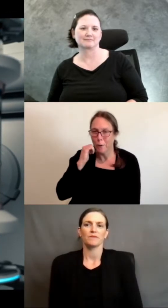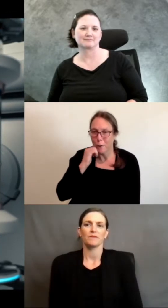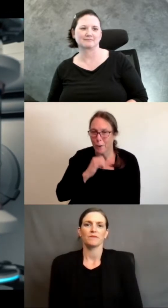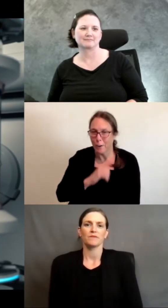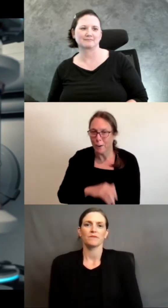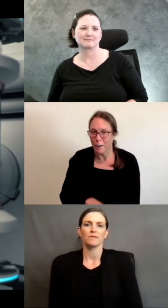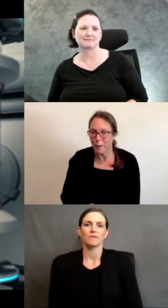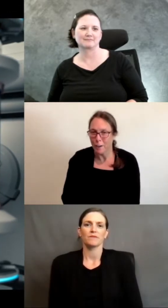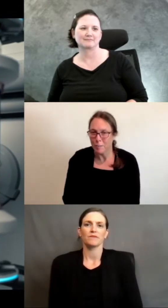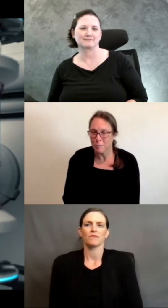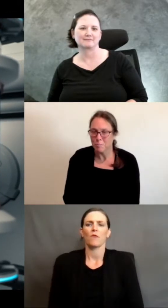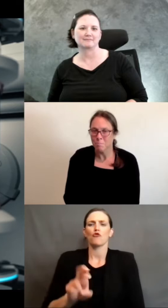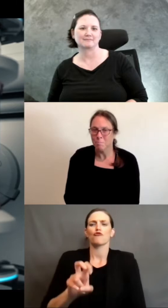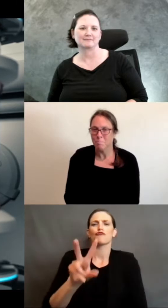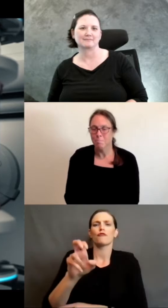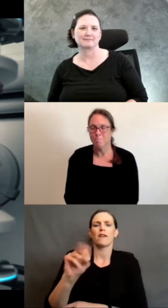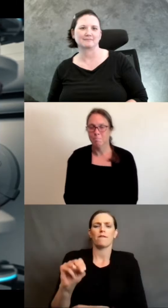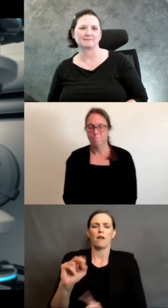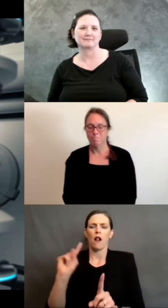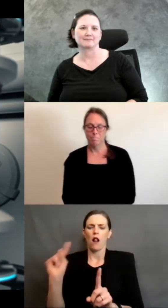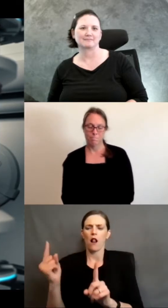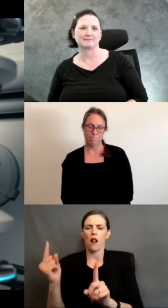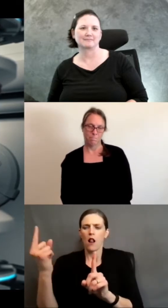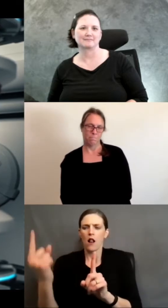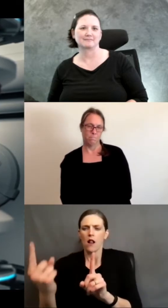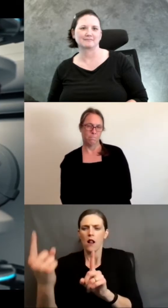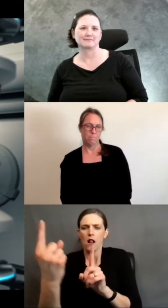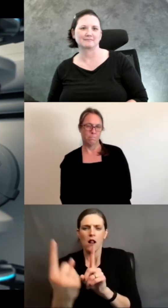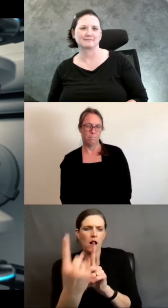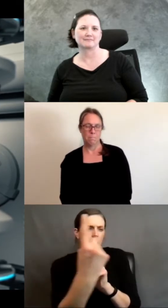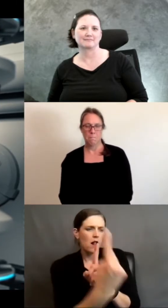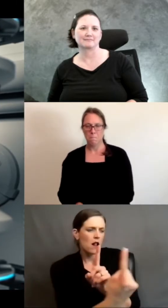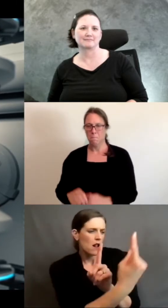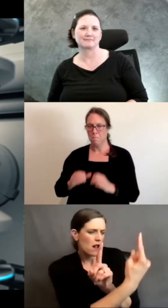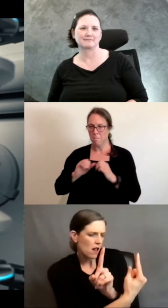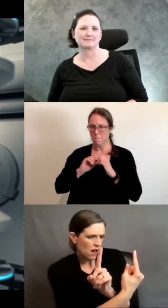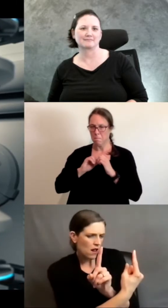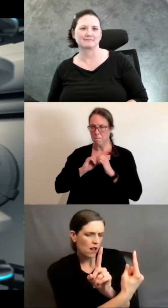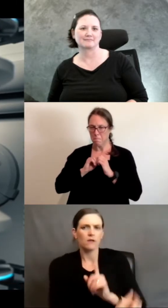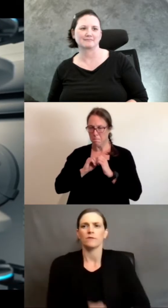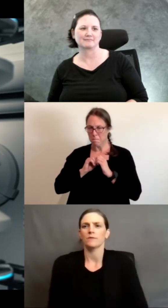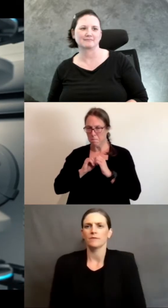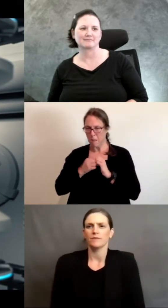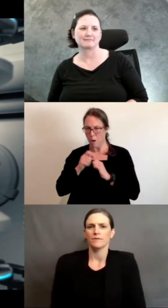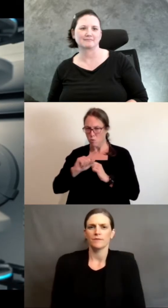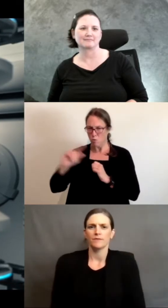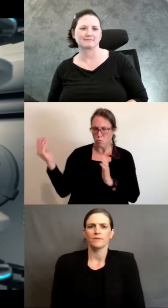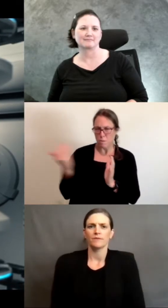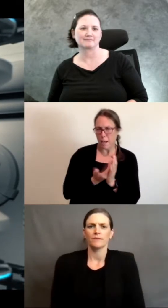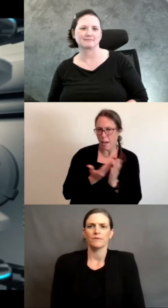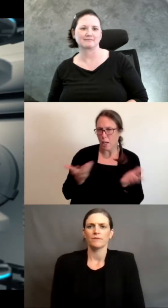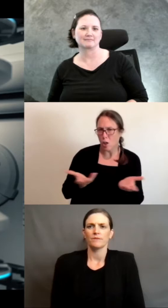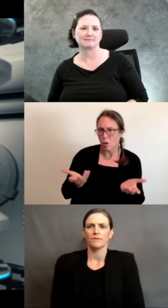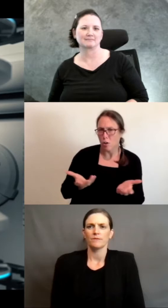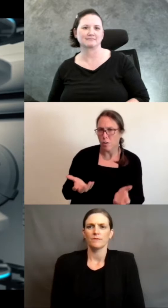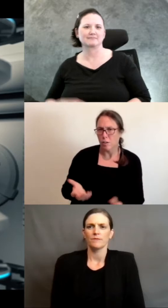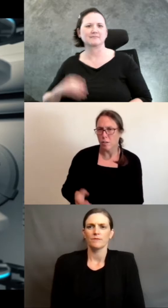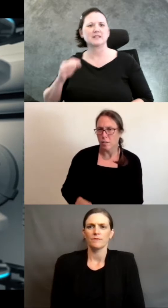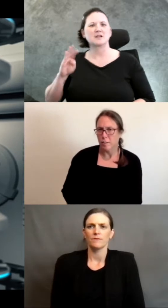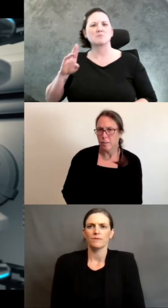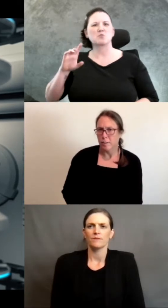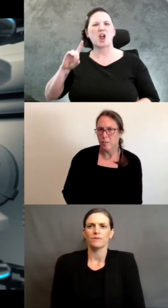Revan walks around Brad, inspecting him. How did you get here? You're not getting anything out of me, you